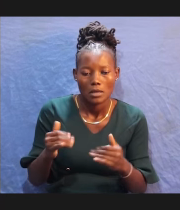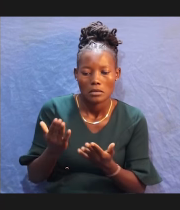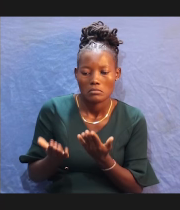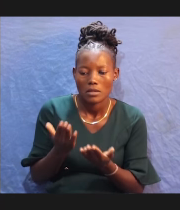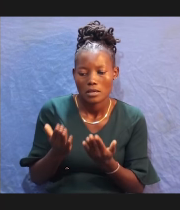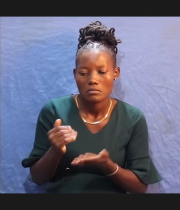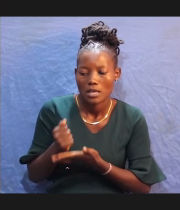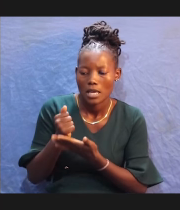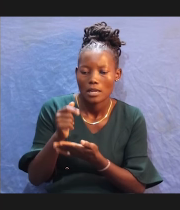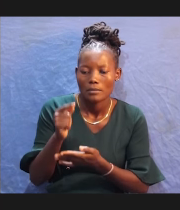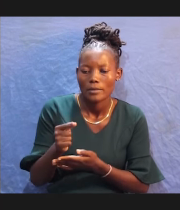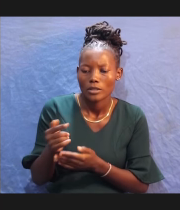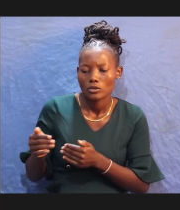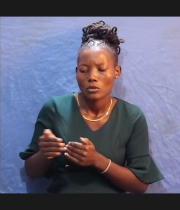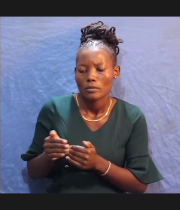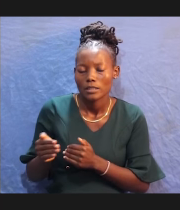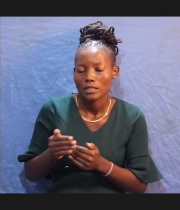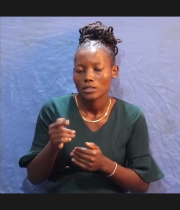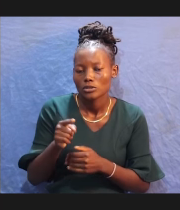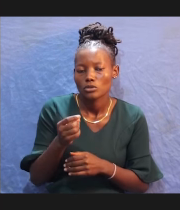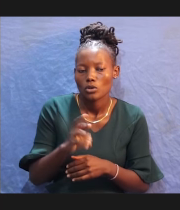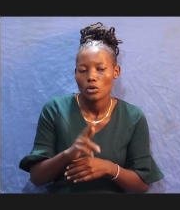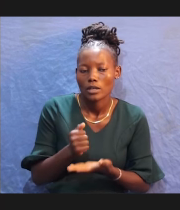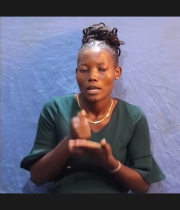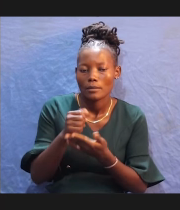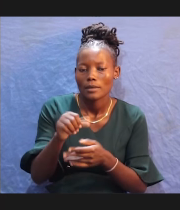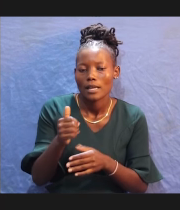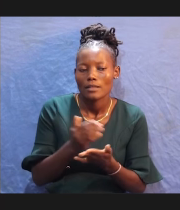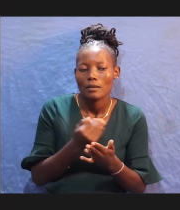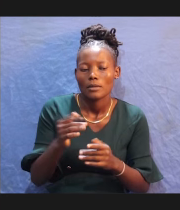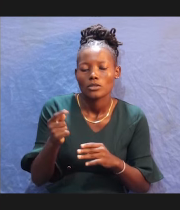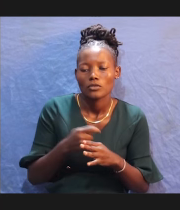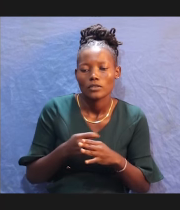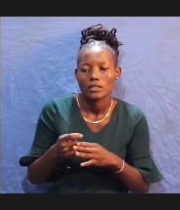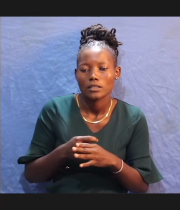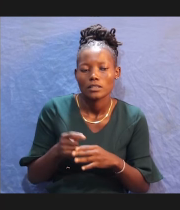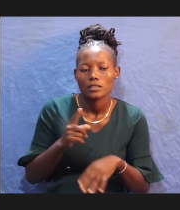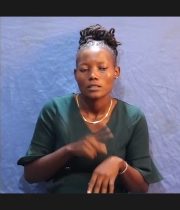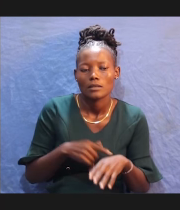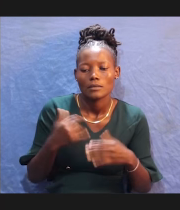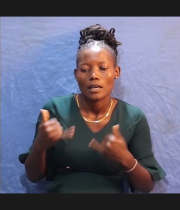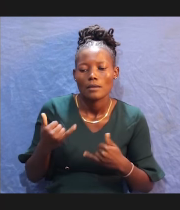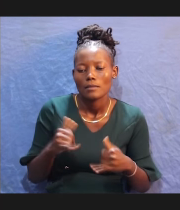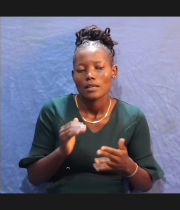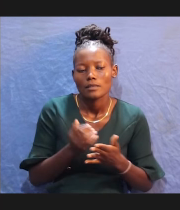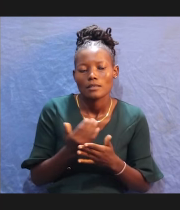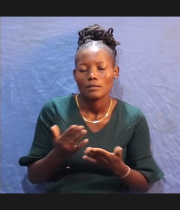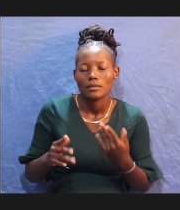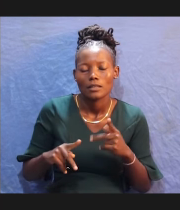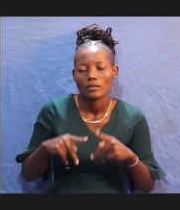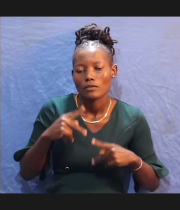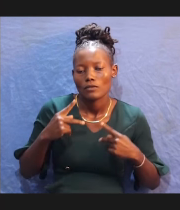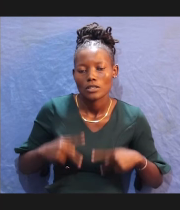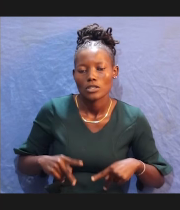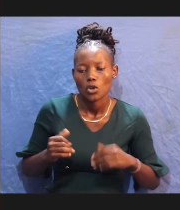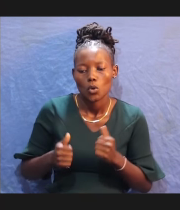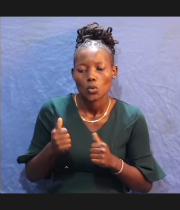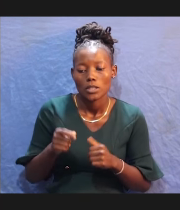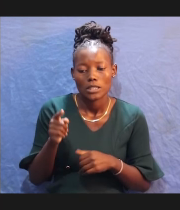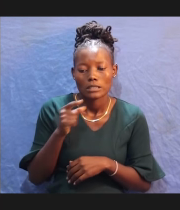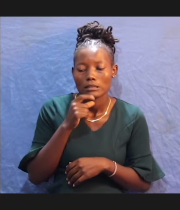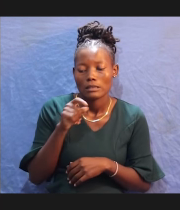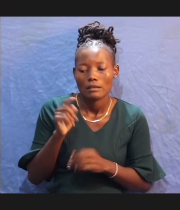maybe helping in some other part of the training. But then when they're playing something physical that he cannot be part of, but then at the